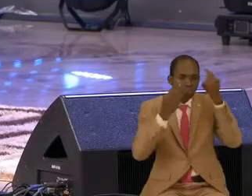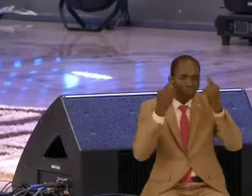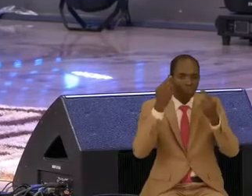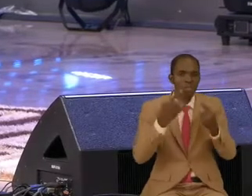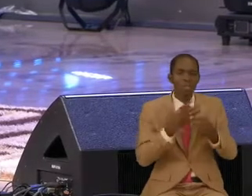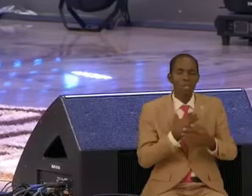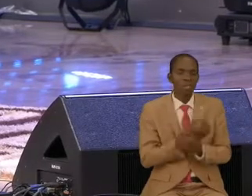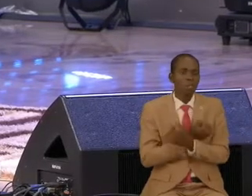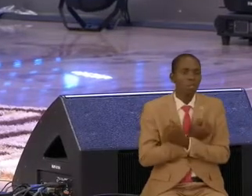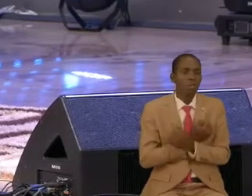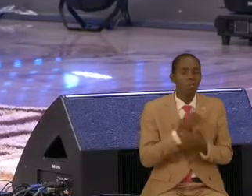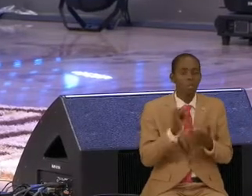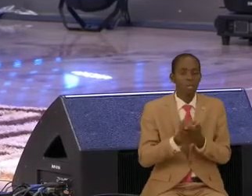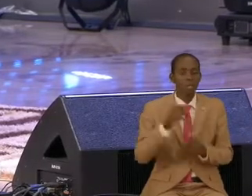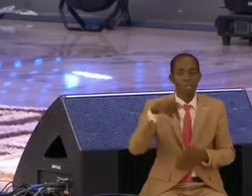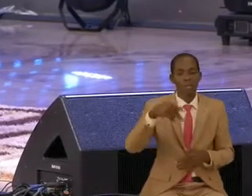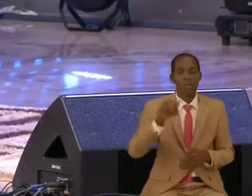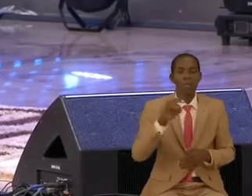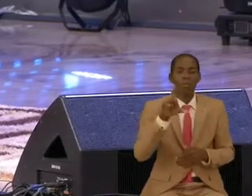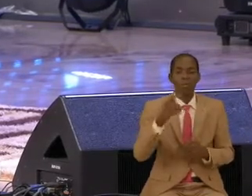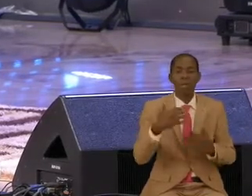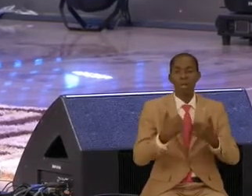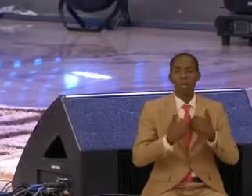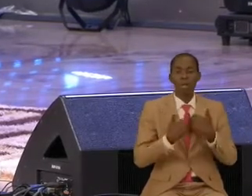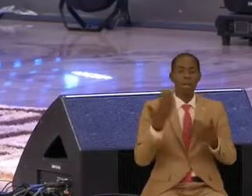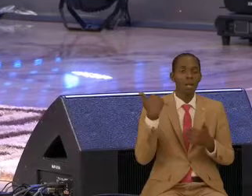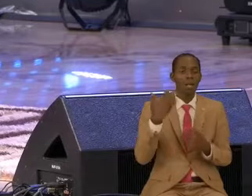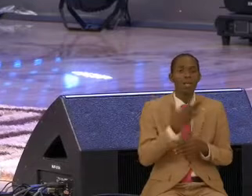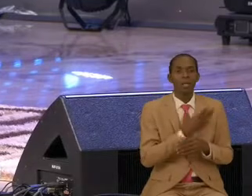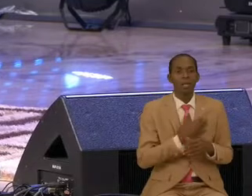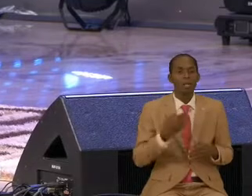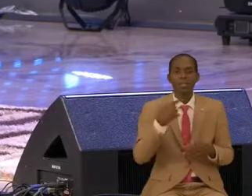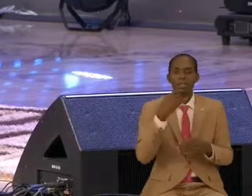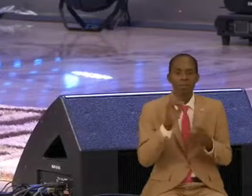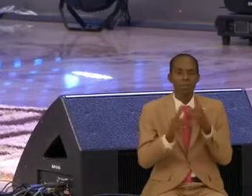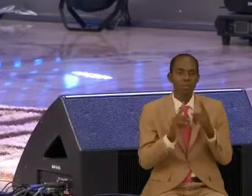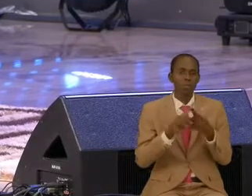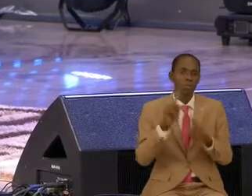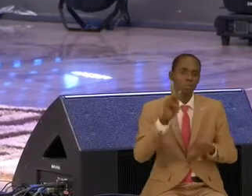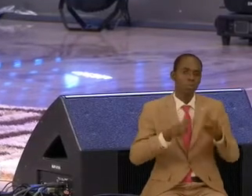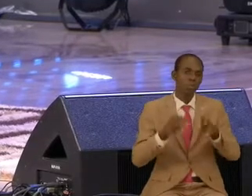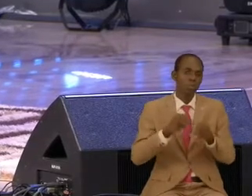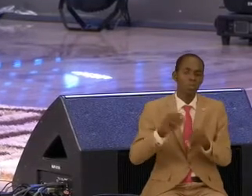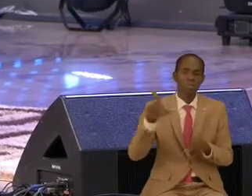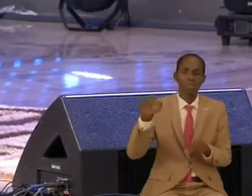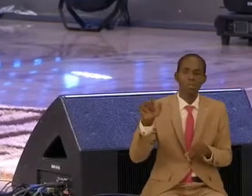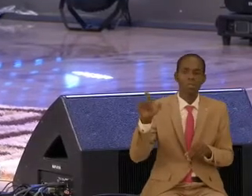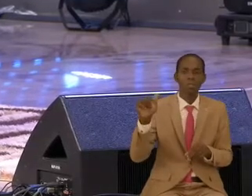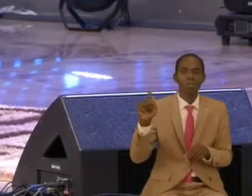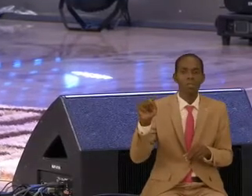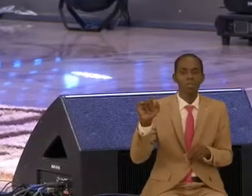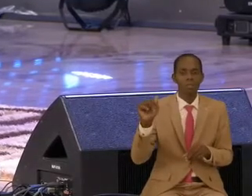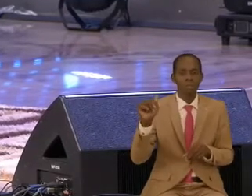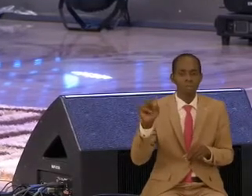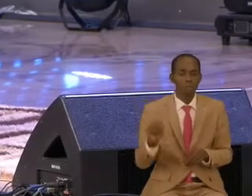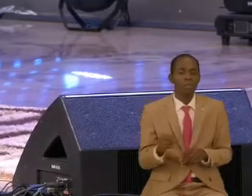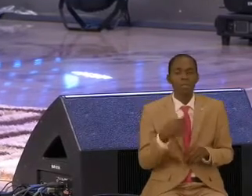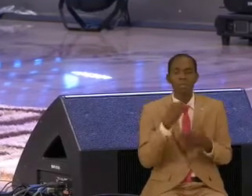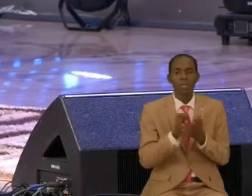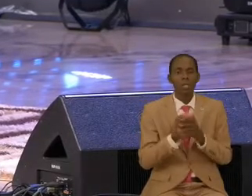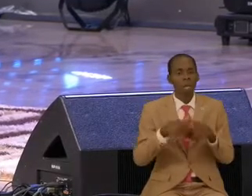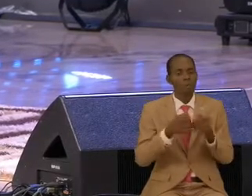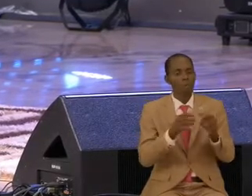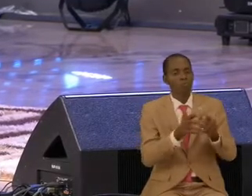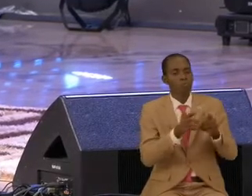Paul the apostle had. And he said, you Galatians, see how large a letter I've